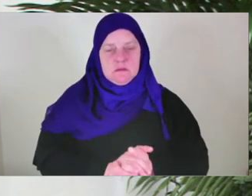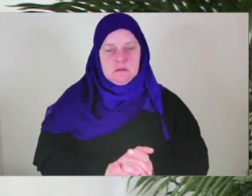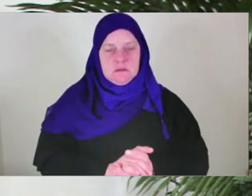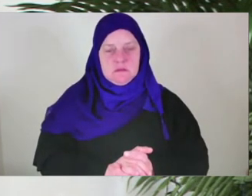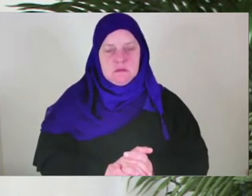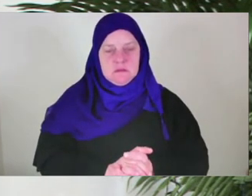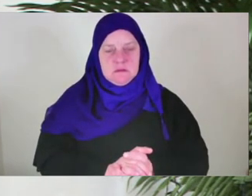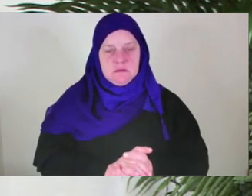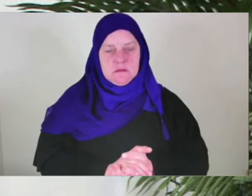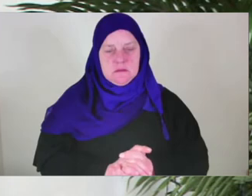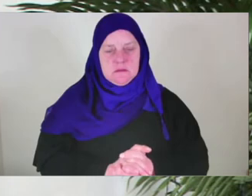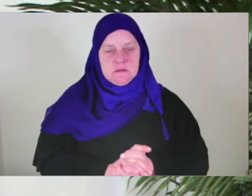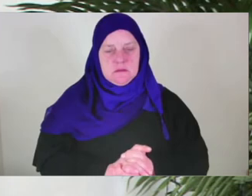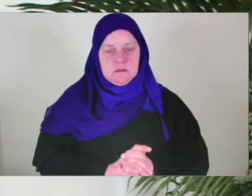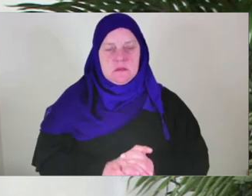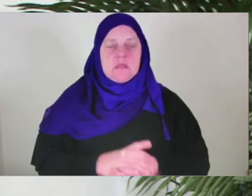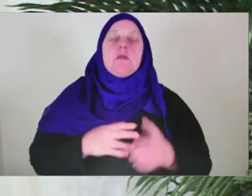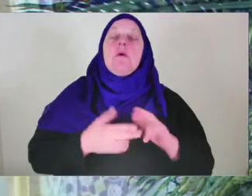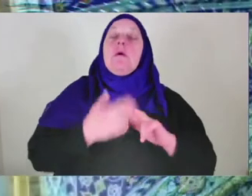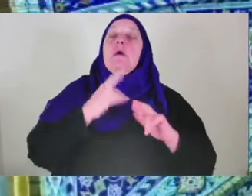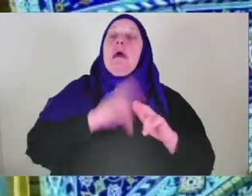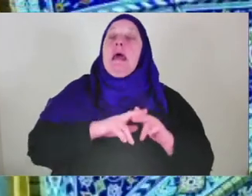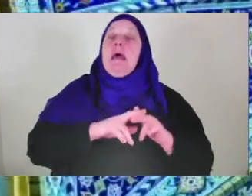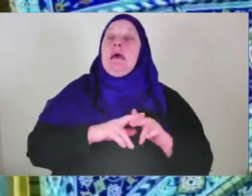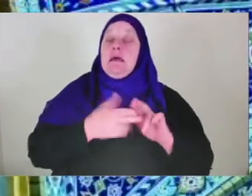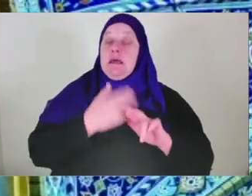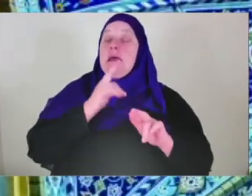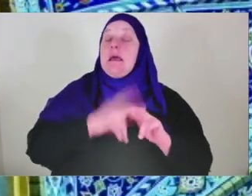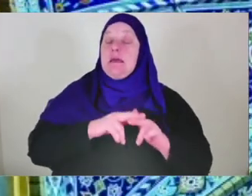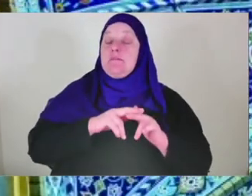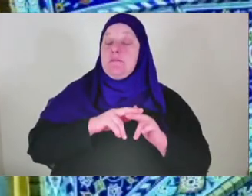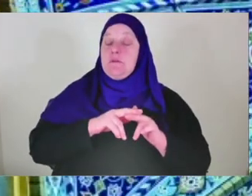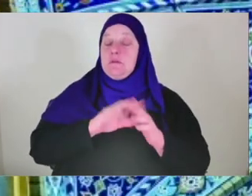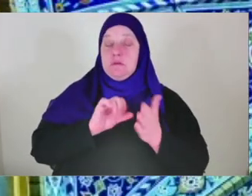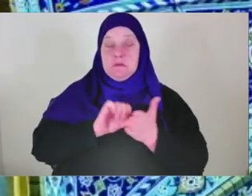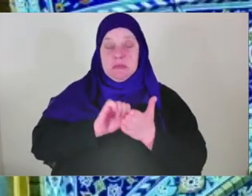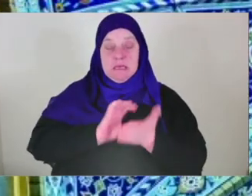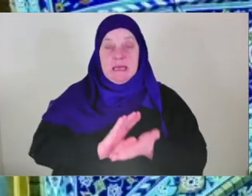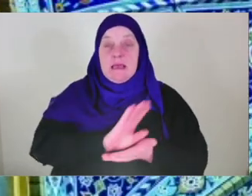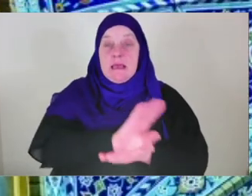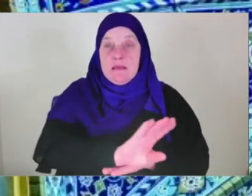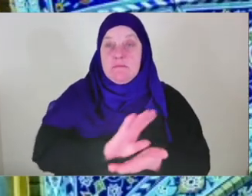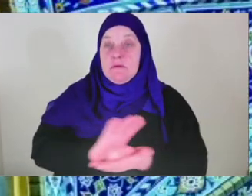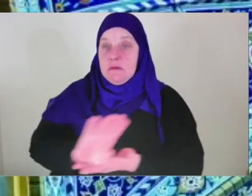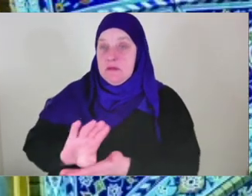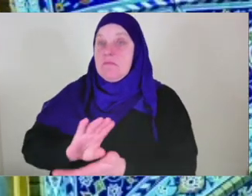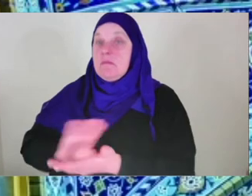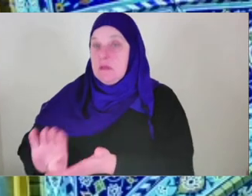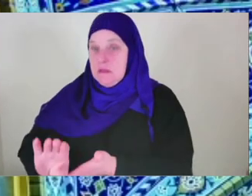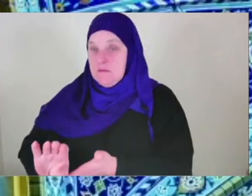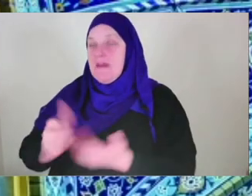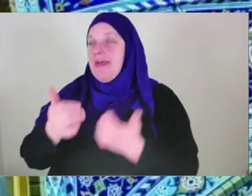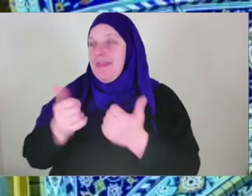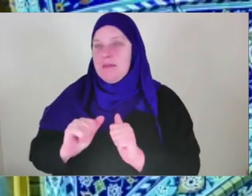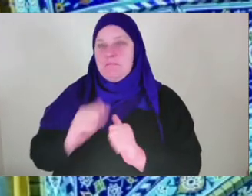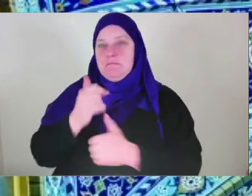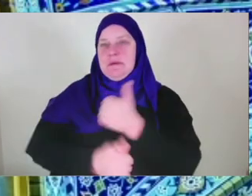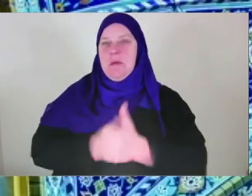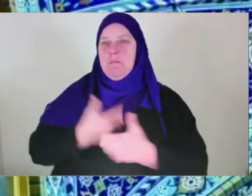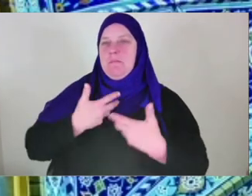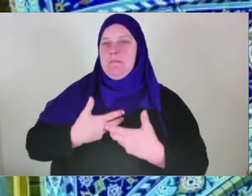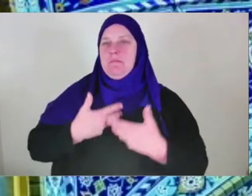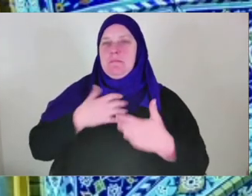your income or increase your wealth? Yes, very good. First of all, I need to mention, Haj Ali, because the ayah that